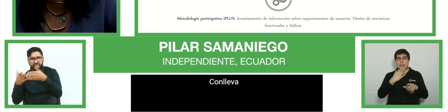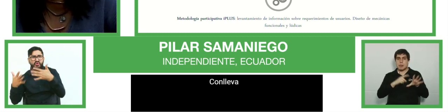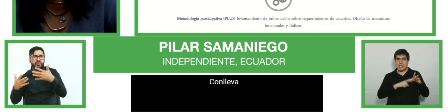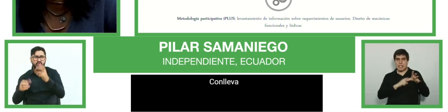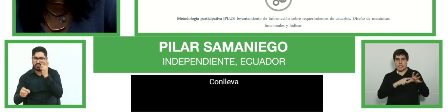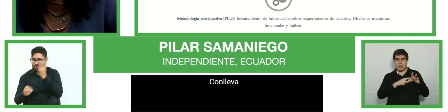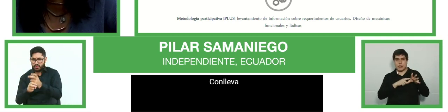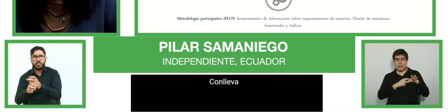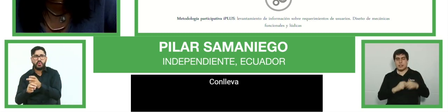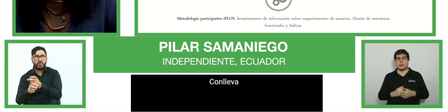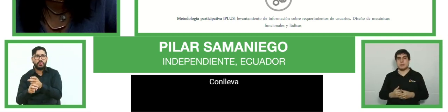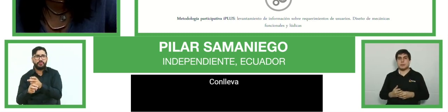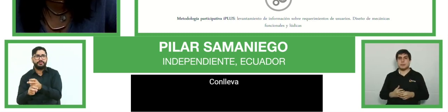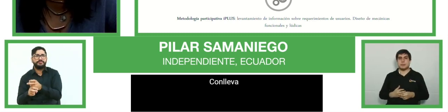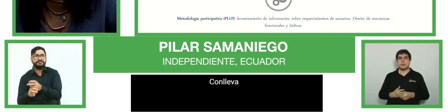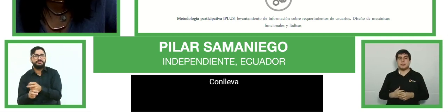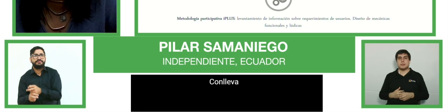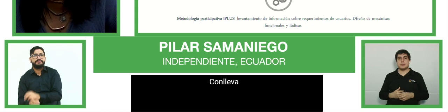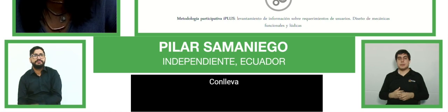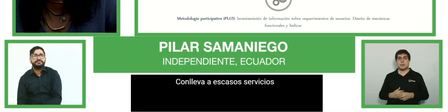and educational services.